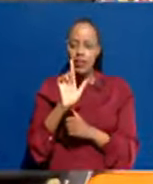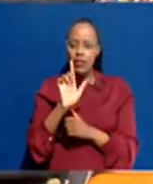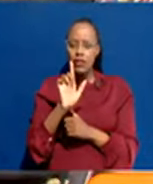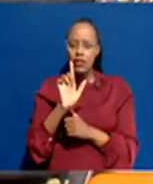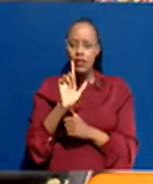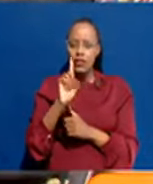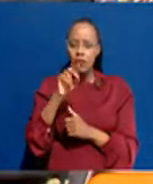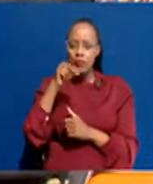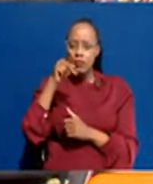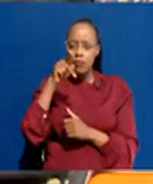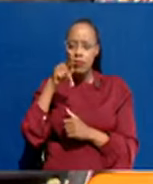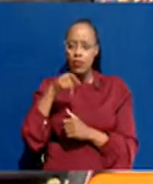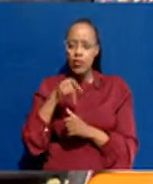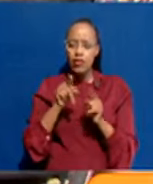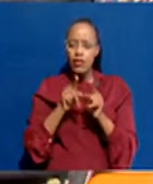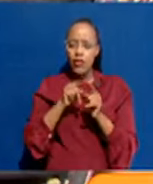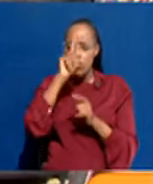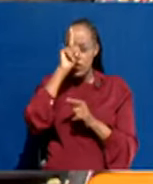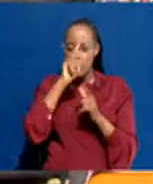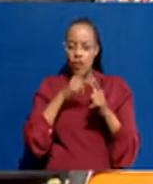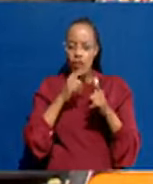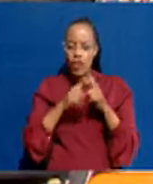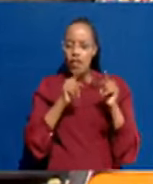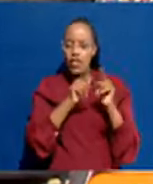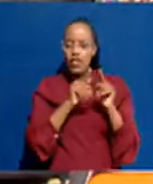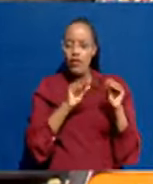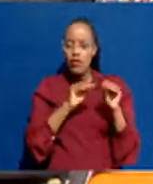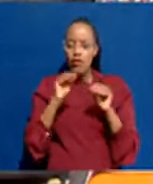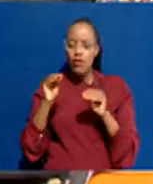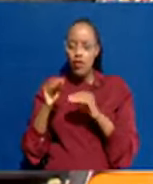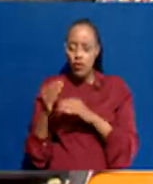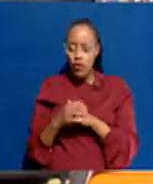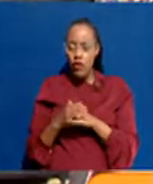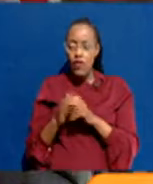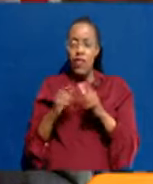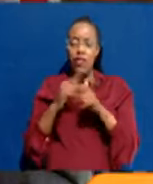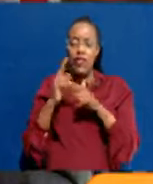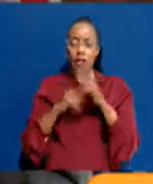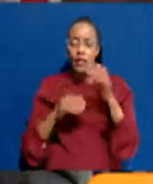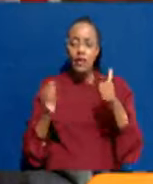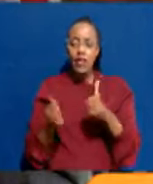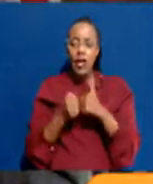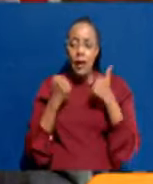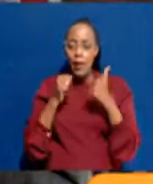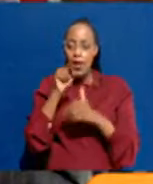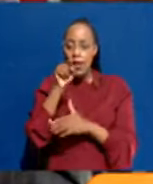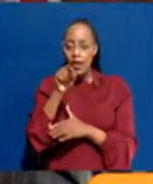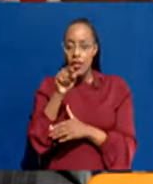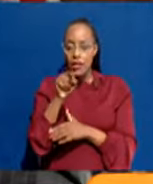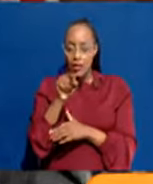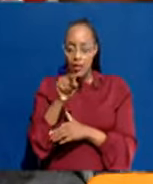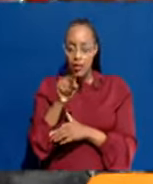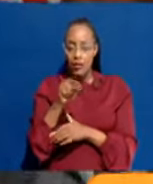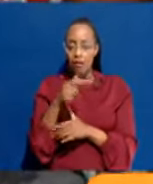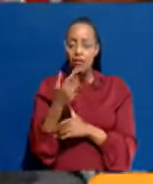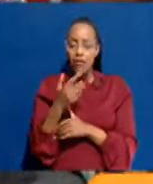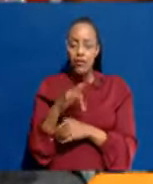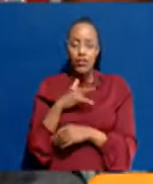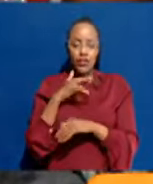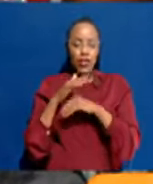It was more weighted than that. And then to NNK, yeah. National Alliance. Now, what happened is that actually that